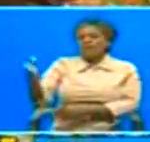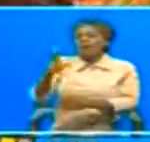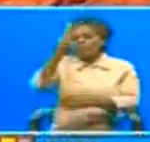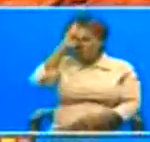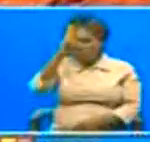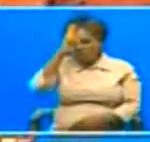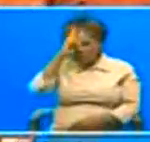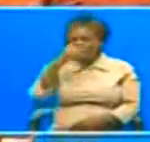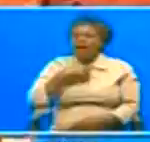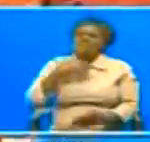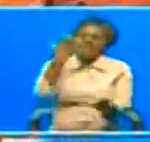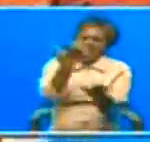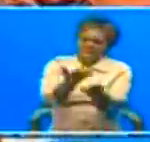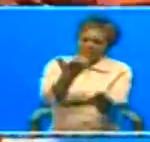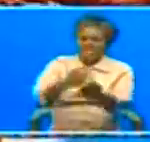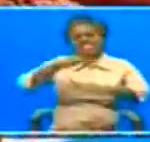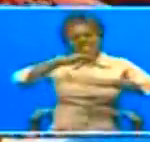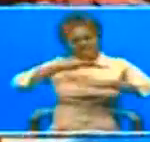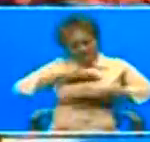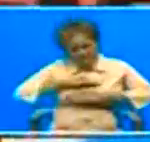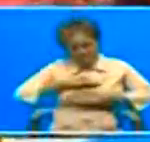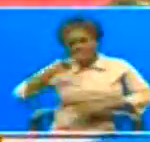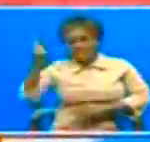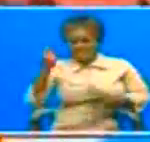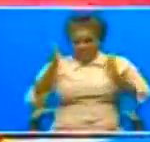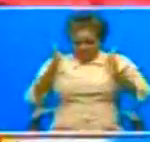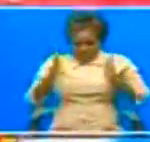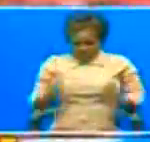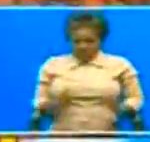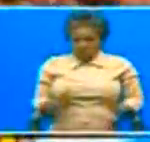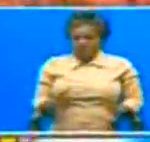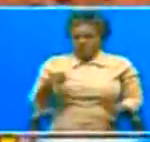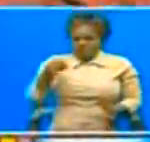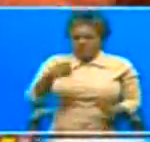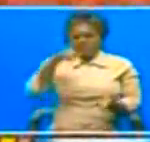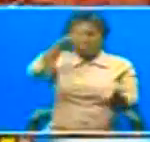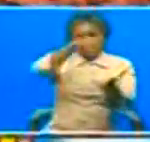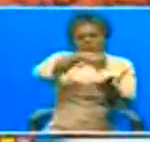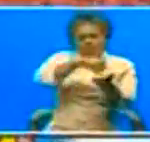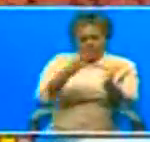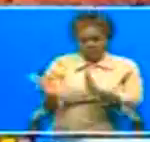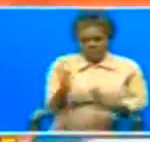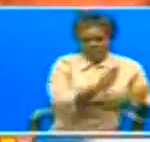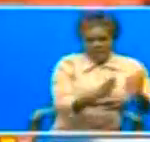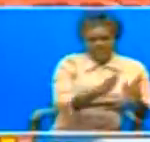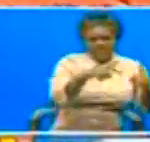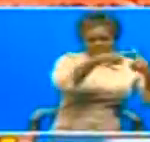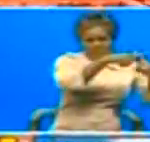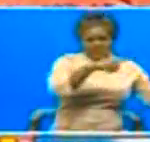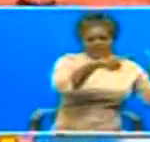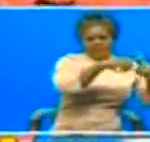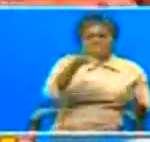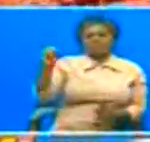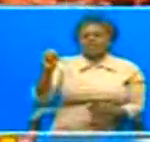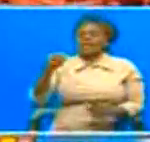police have enough evidence to prove that Salim, a Kenyan citizen from Vihiga County, was heavily involved in the planning of the Mandera massacre. Police